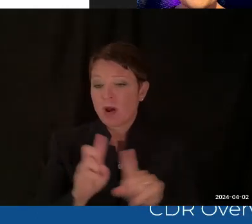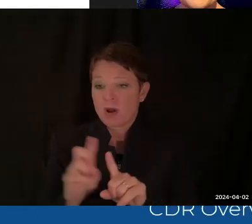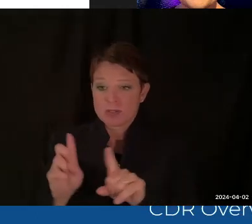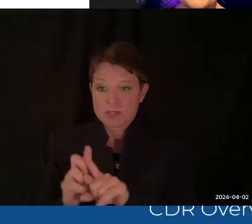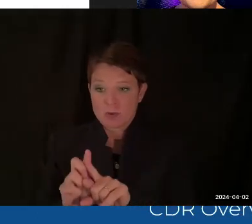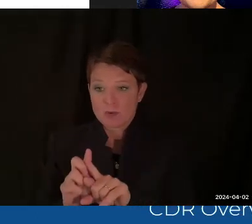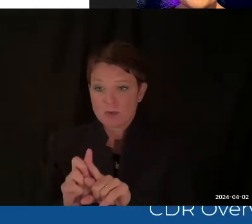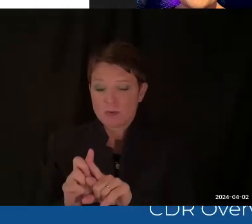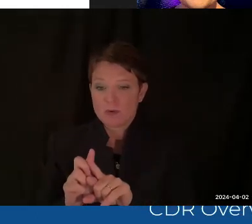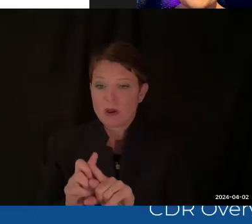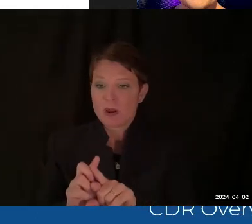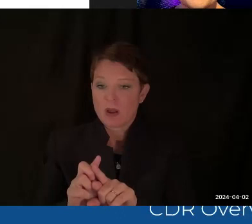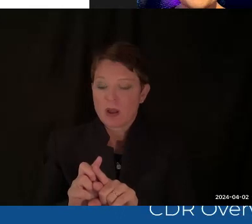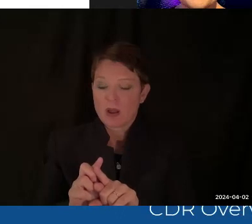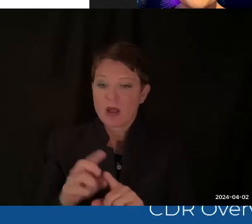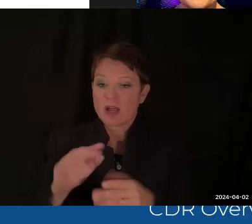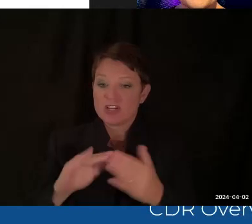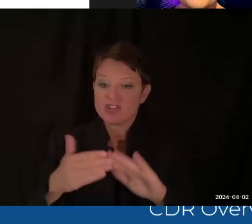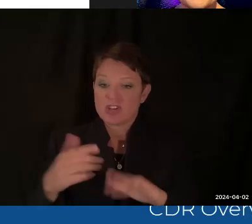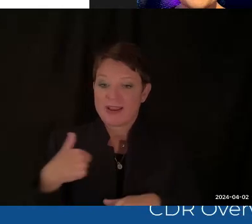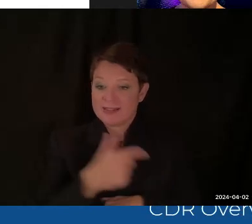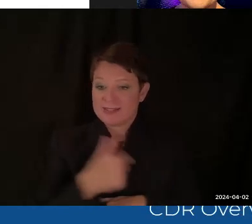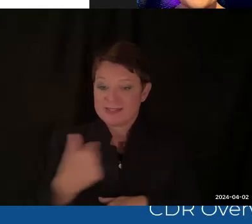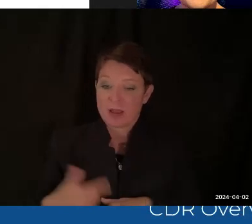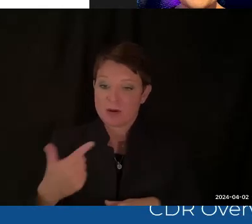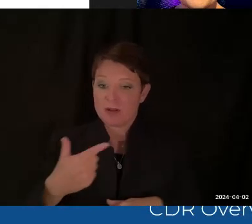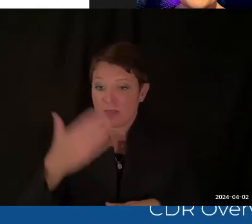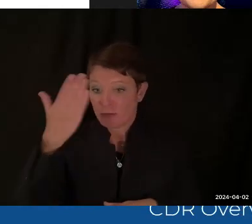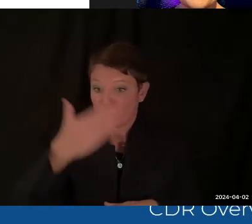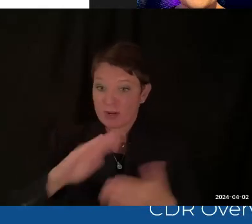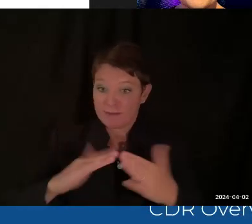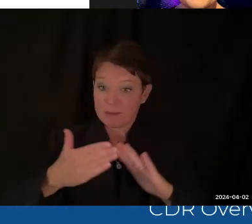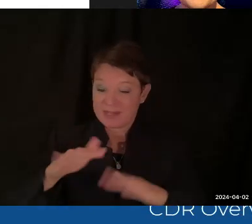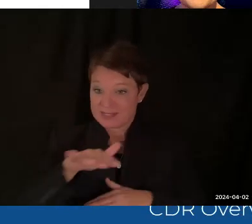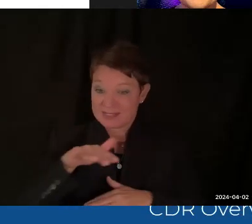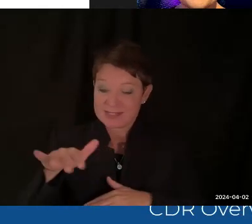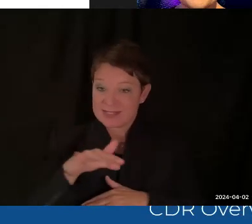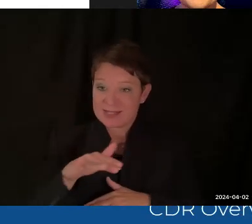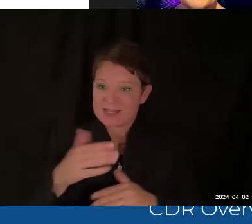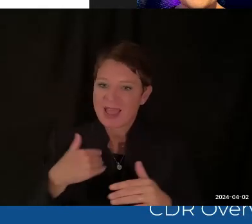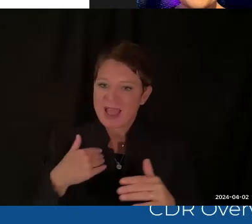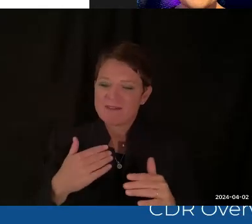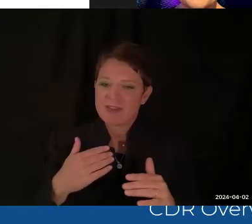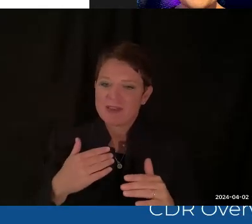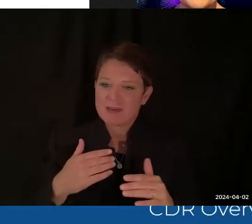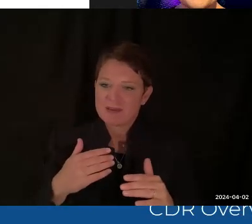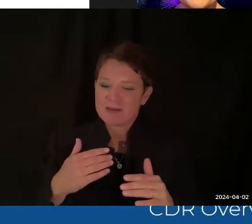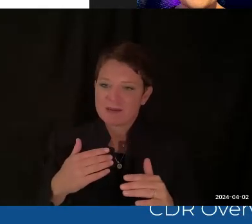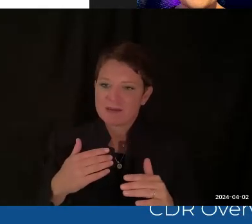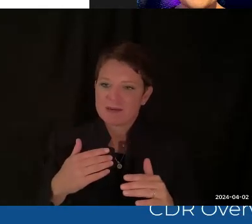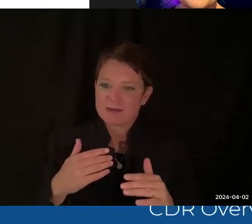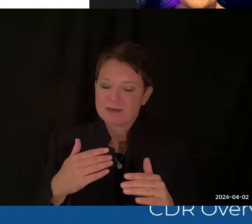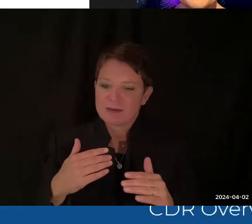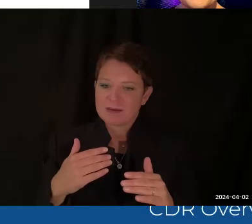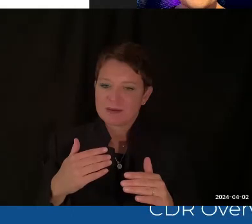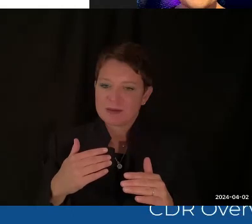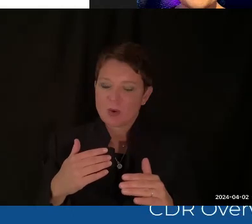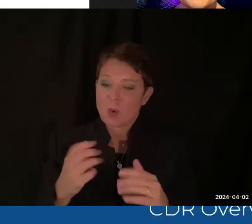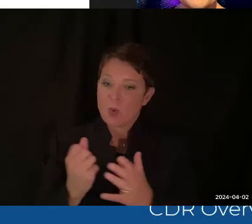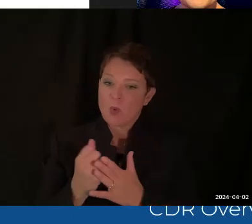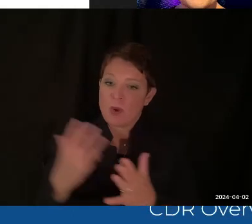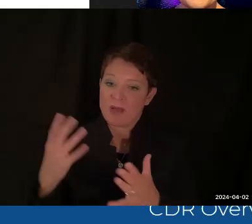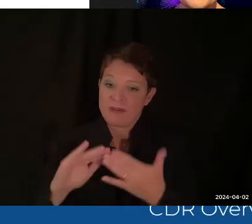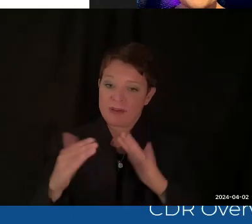also on the front of Chinatown businesses, having a proliferation of wealth